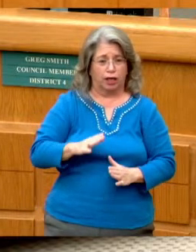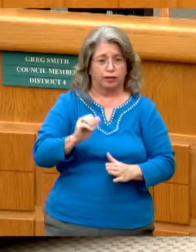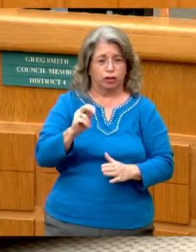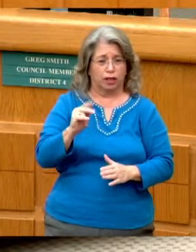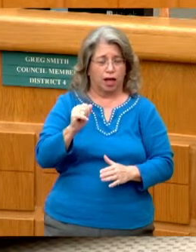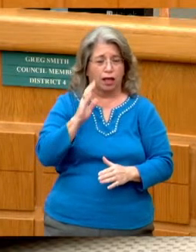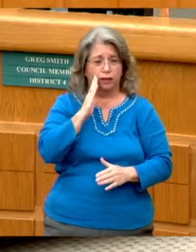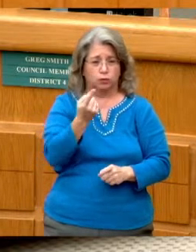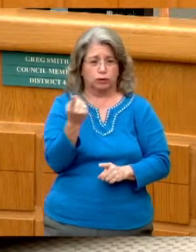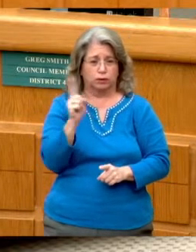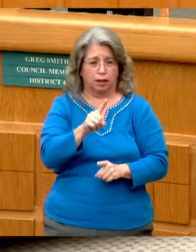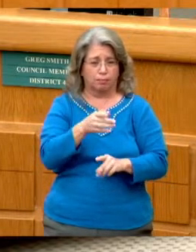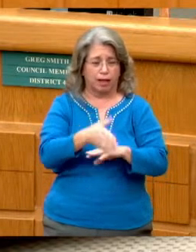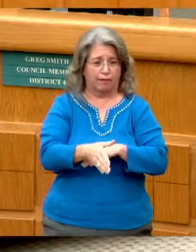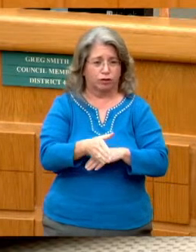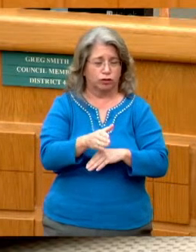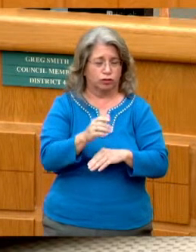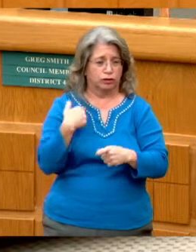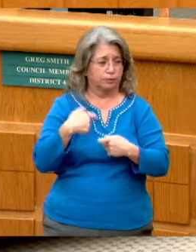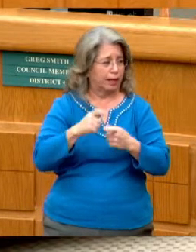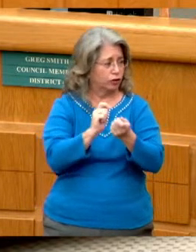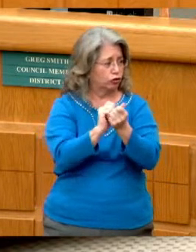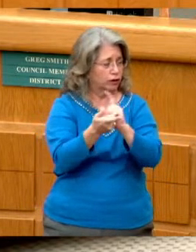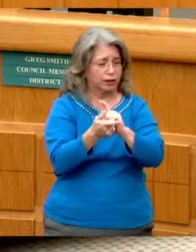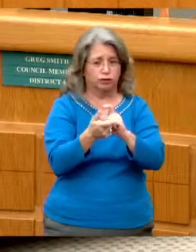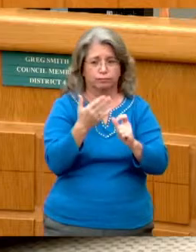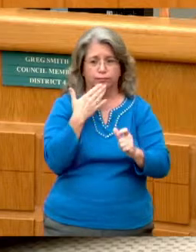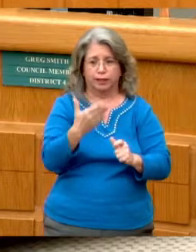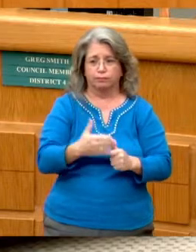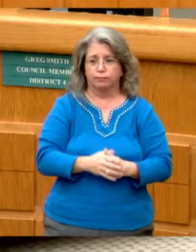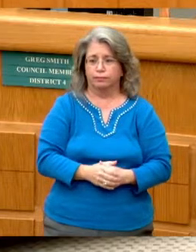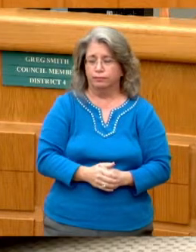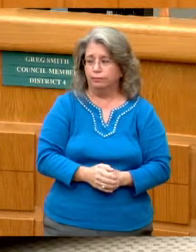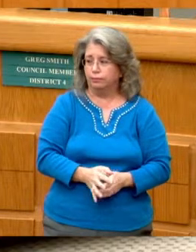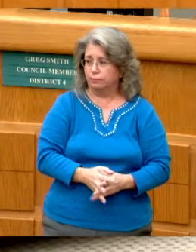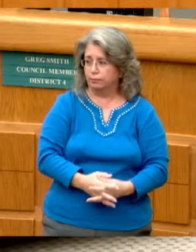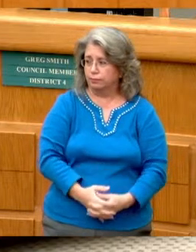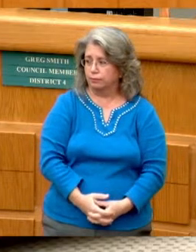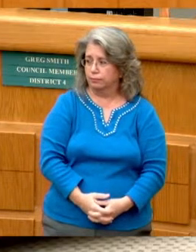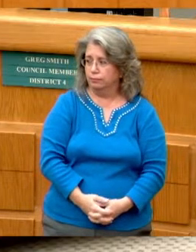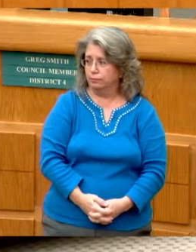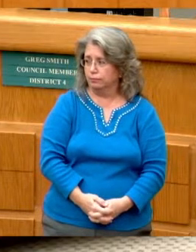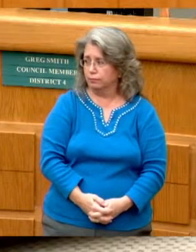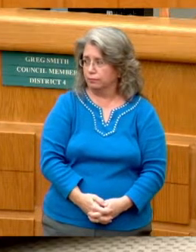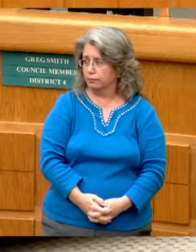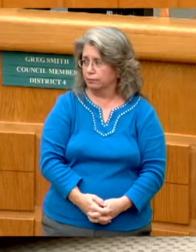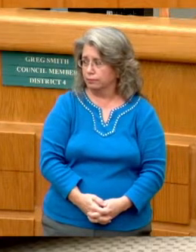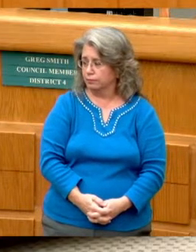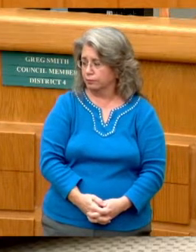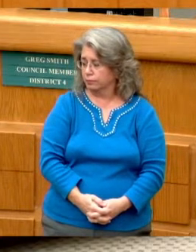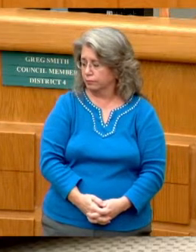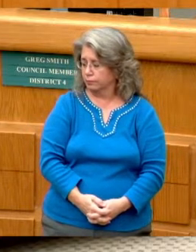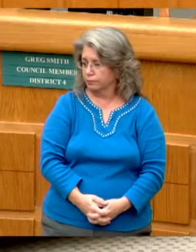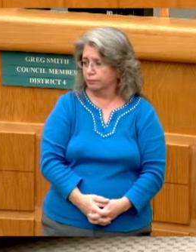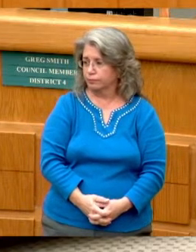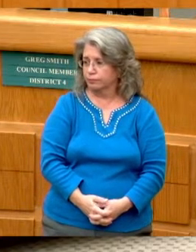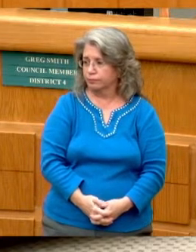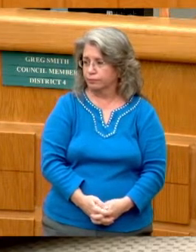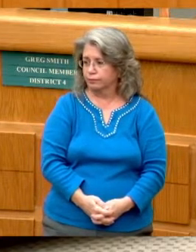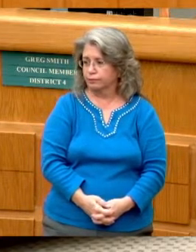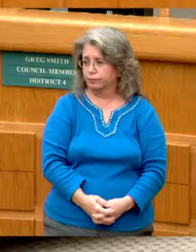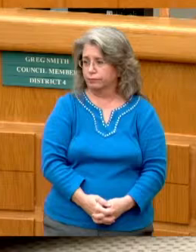following this Spanish translation. Thank you. Buenas tardes, soy la alcaldesa de Corpus Christi, Paulette